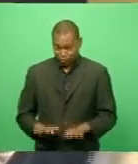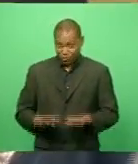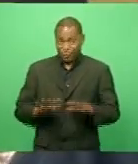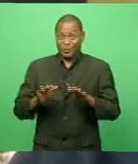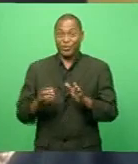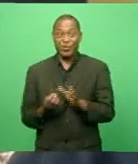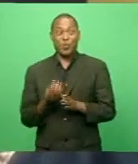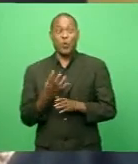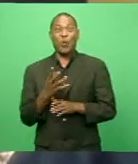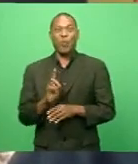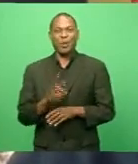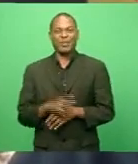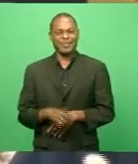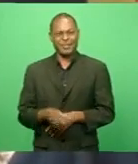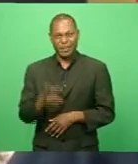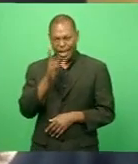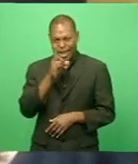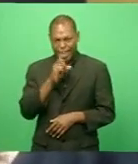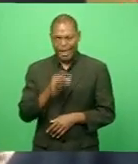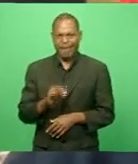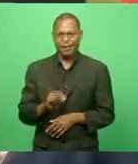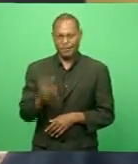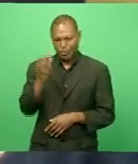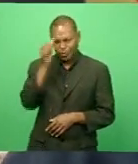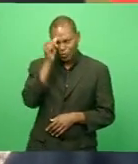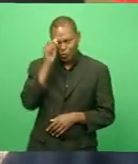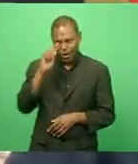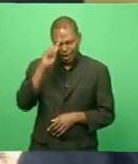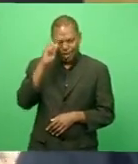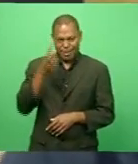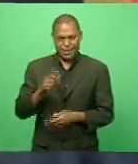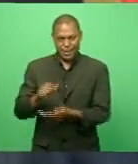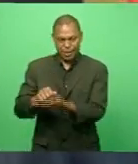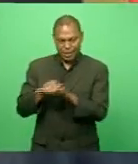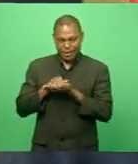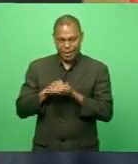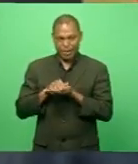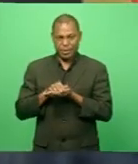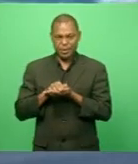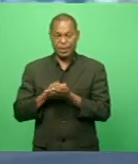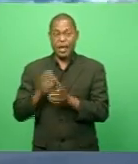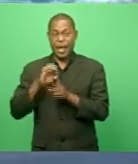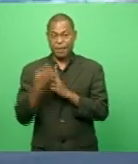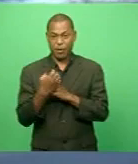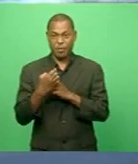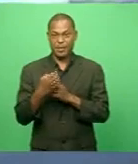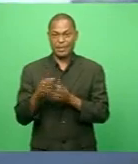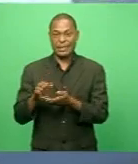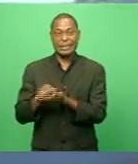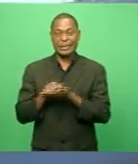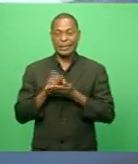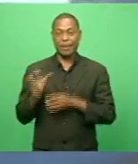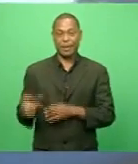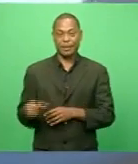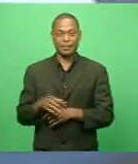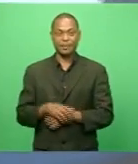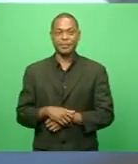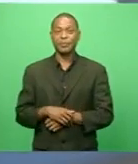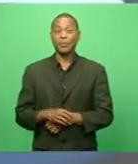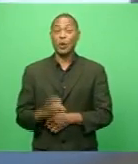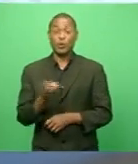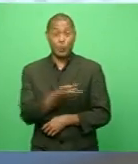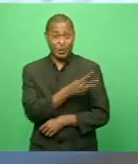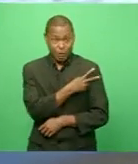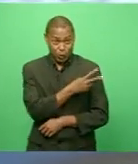make like sustainable management decisions when using their natural environment. Rangers at the Singatoka Sand